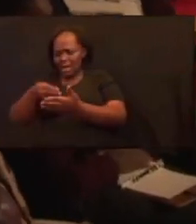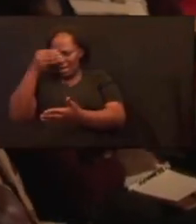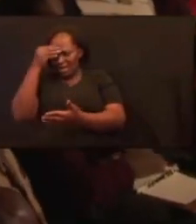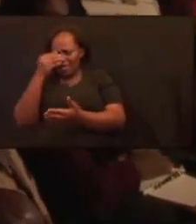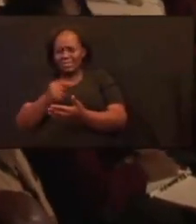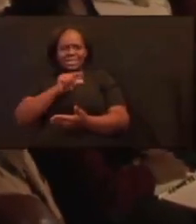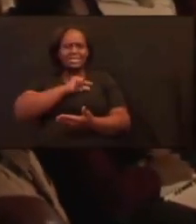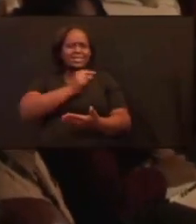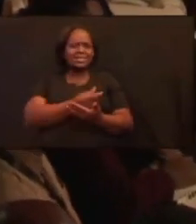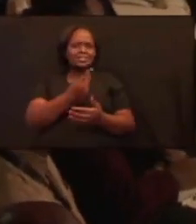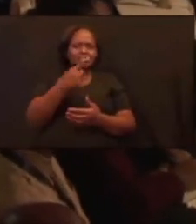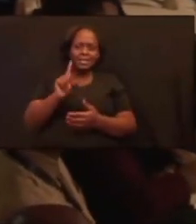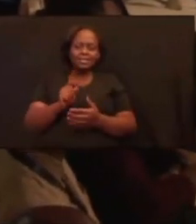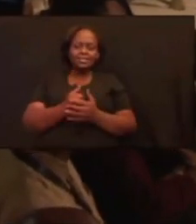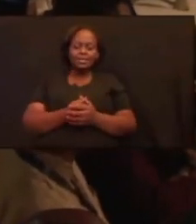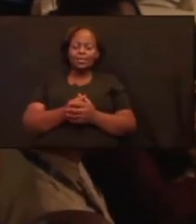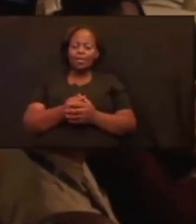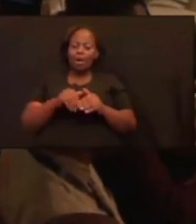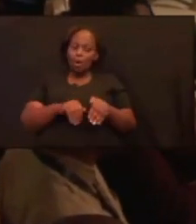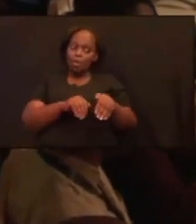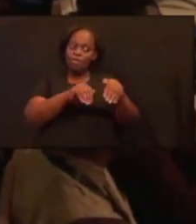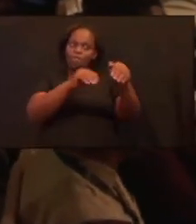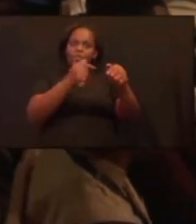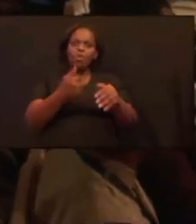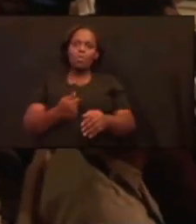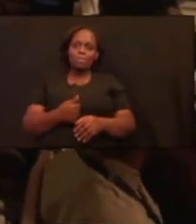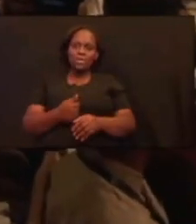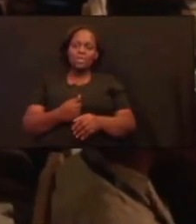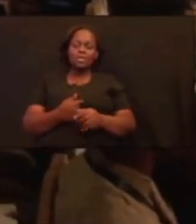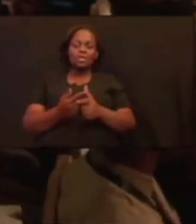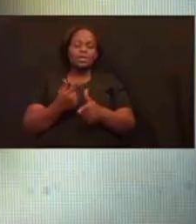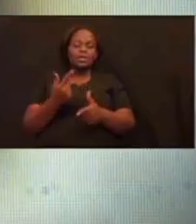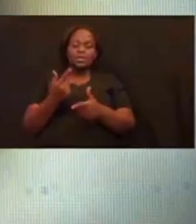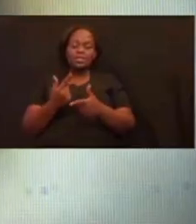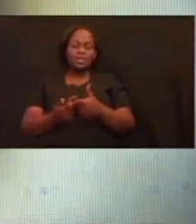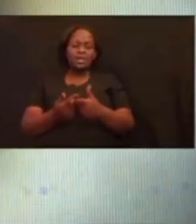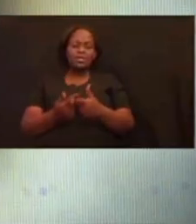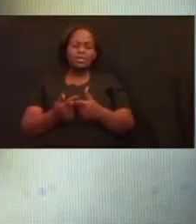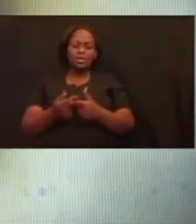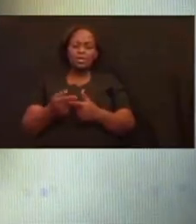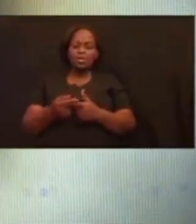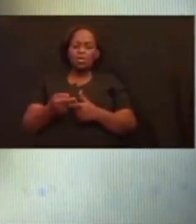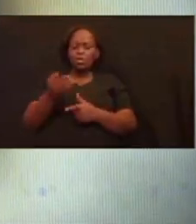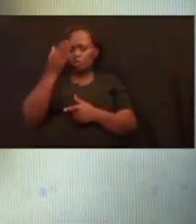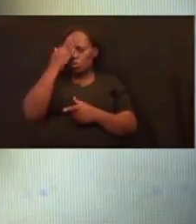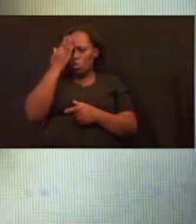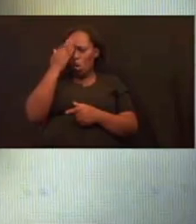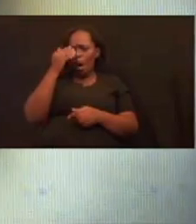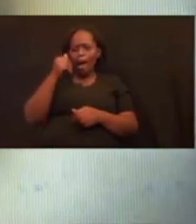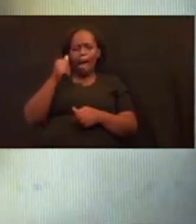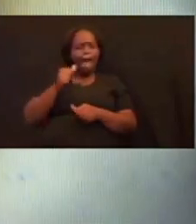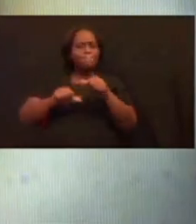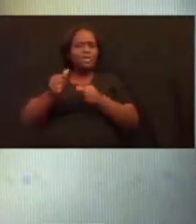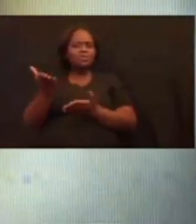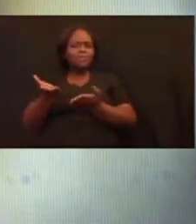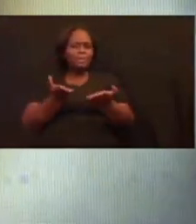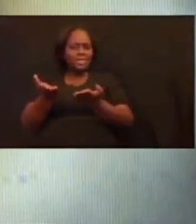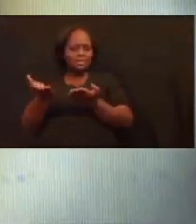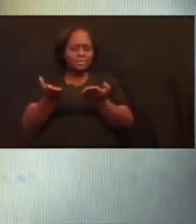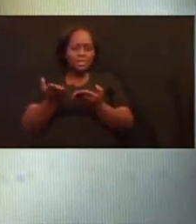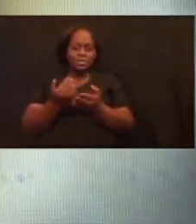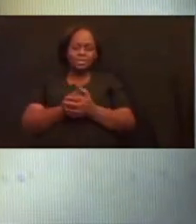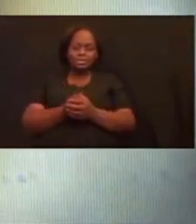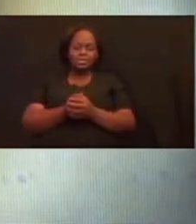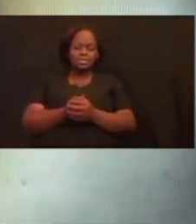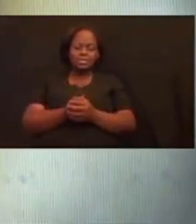and balance. Follow me and you will learn what it means to be a kingdom entrepreneur without compromise, blessed by God with the dignity